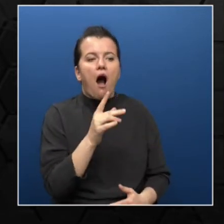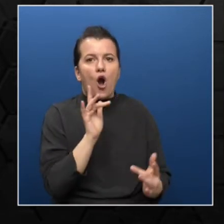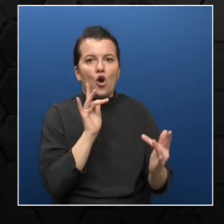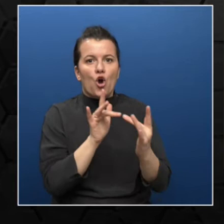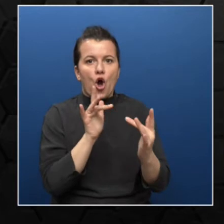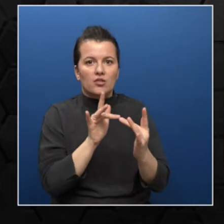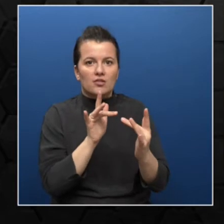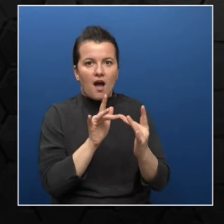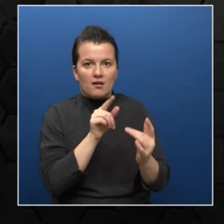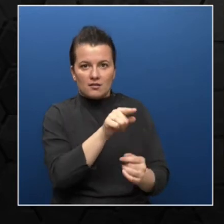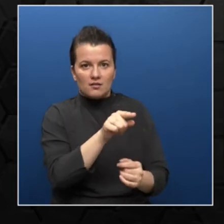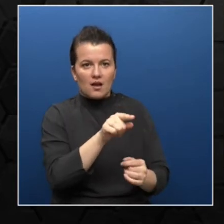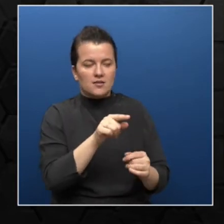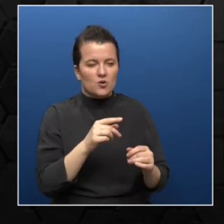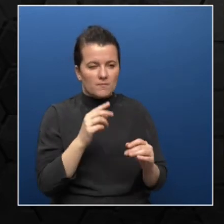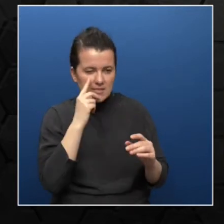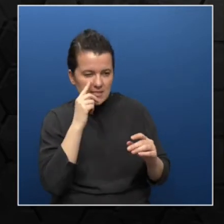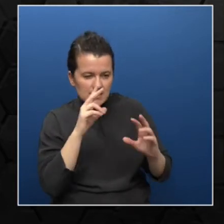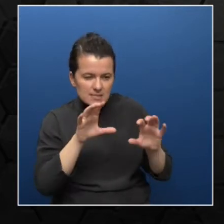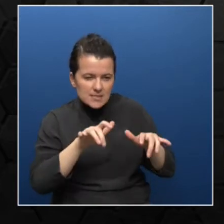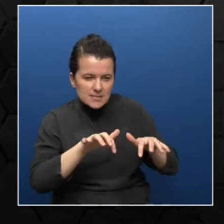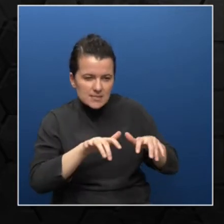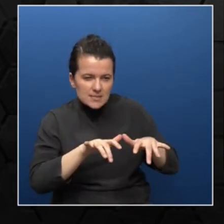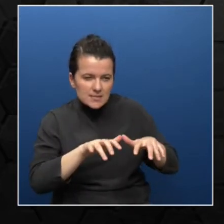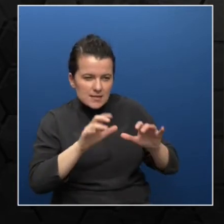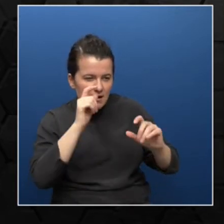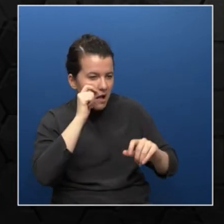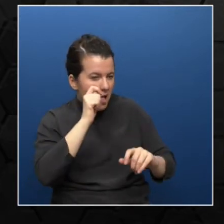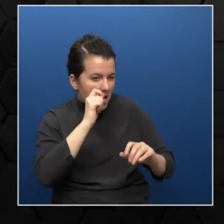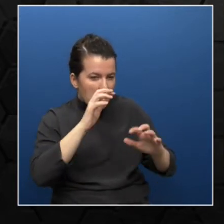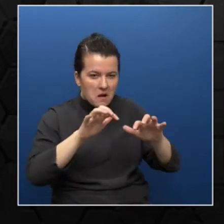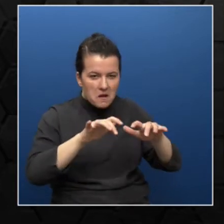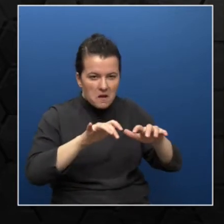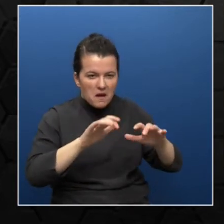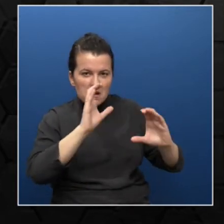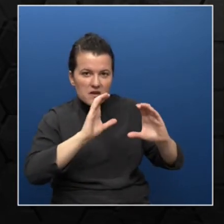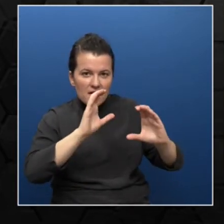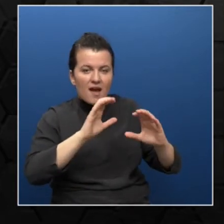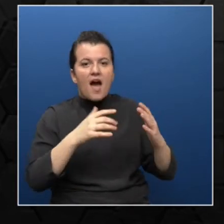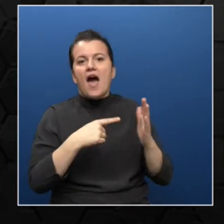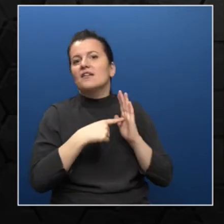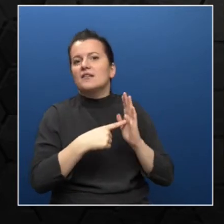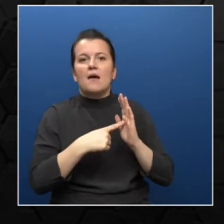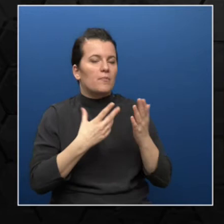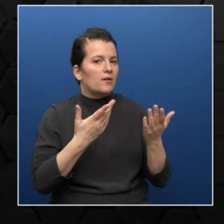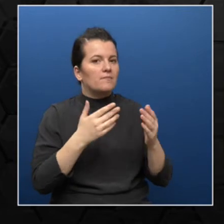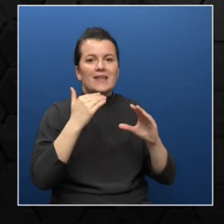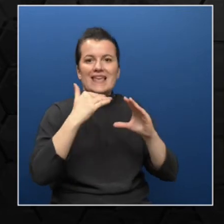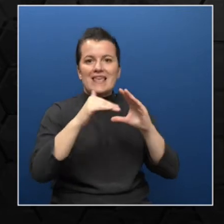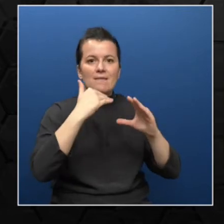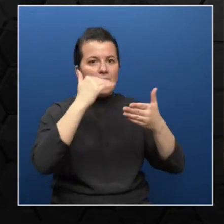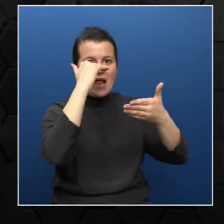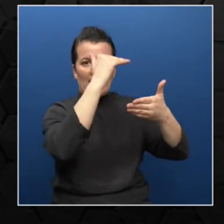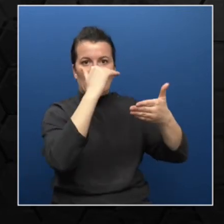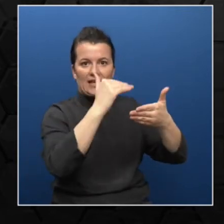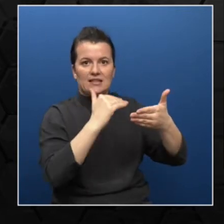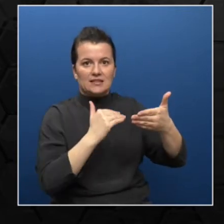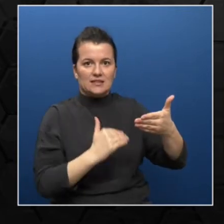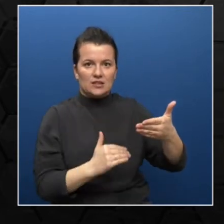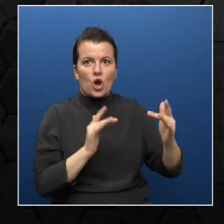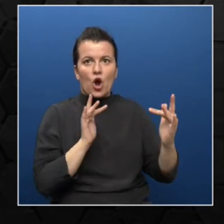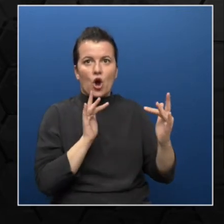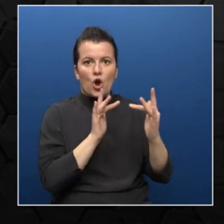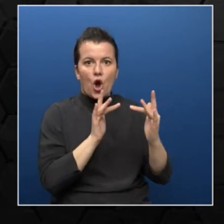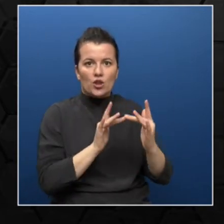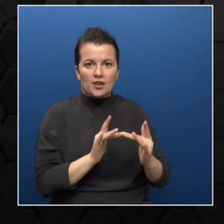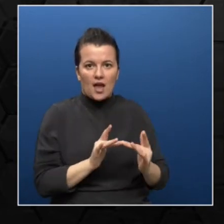usually universities have staff email lists and staff contact pages. Usually the actual sort of publications